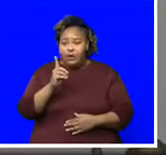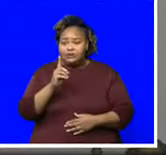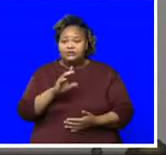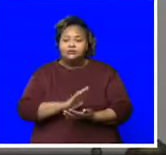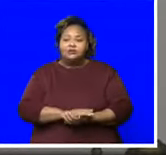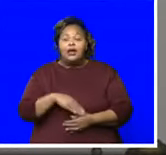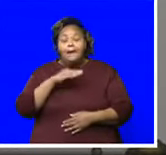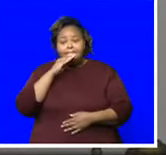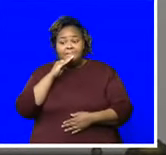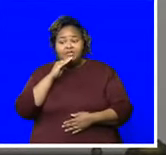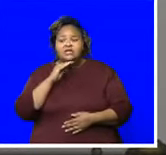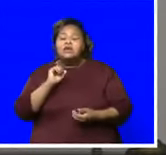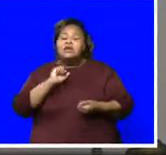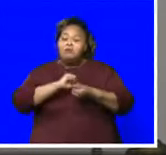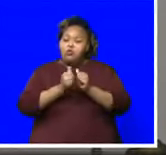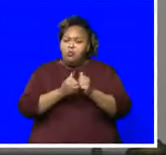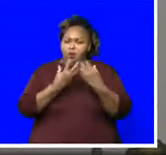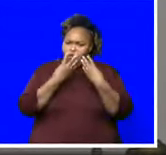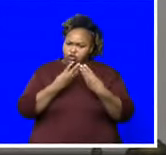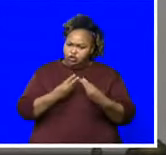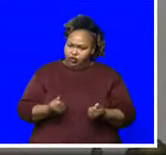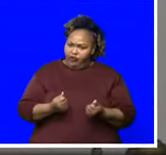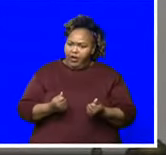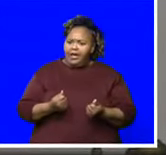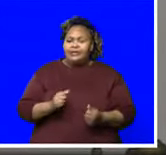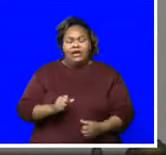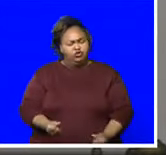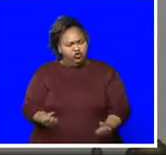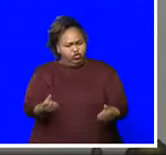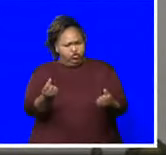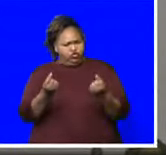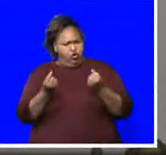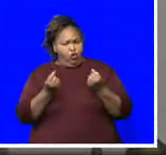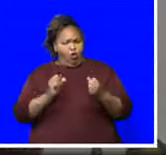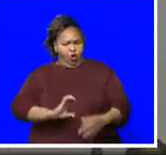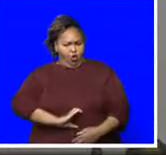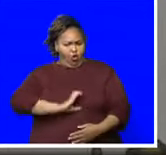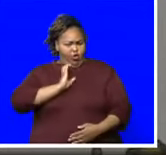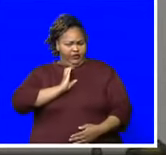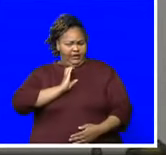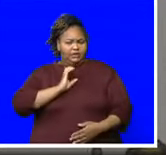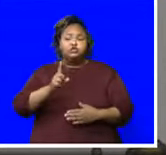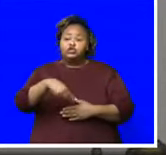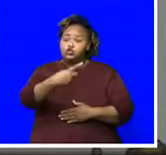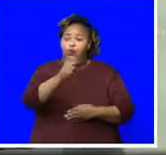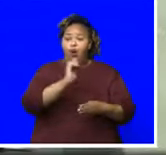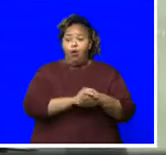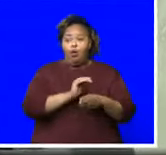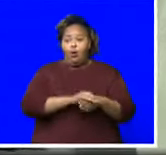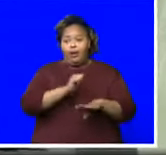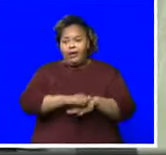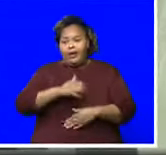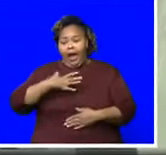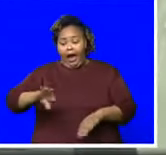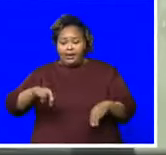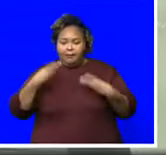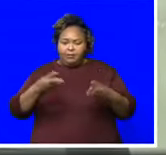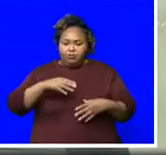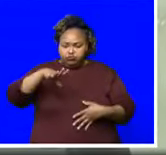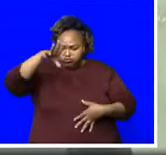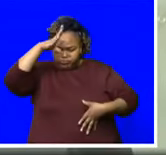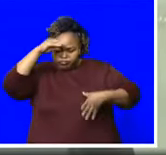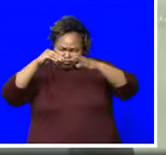You'll begin to run. And others are going to see. Kuthi uyathi kuthini siyambona bani. lobukwenhlele